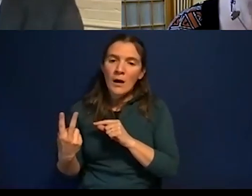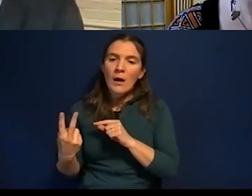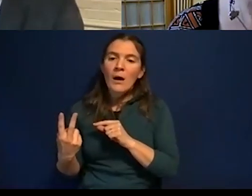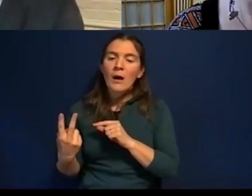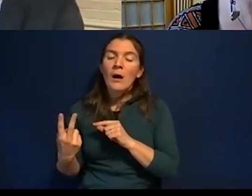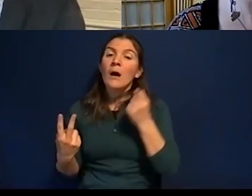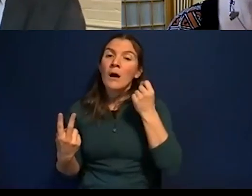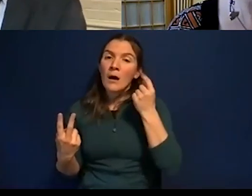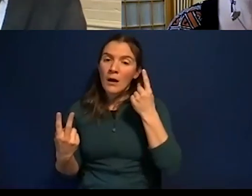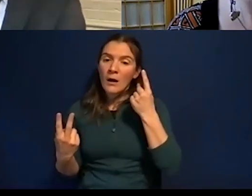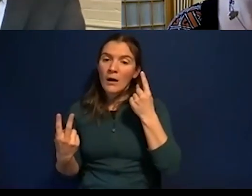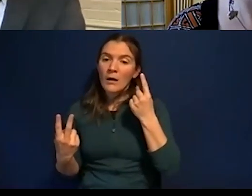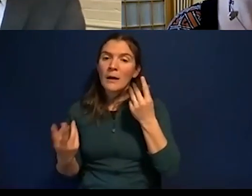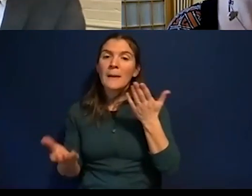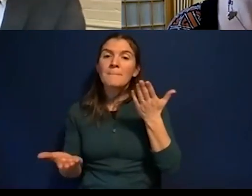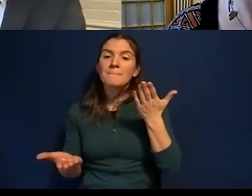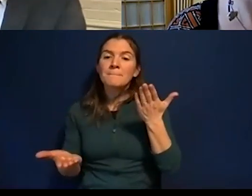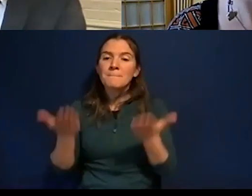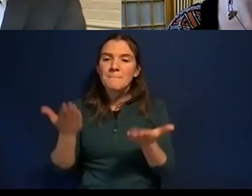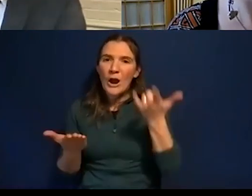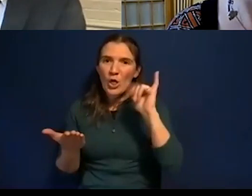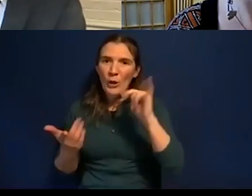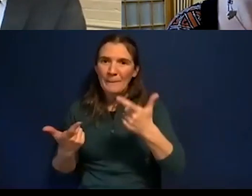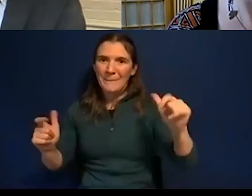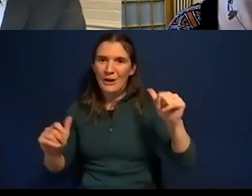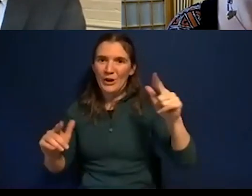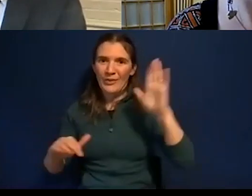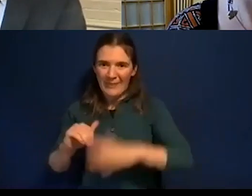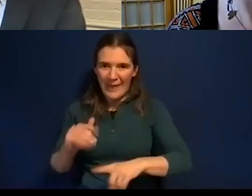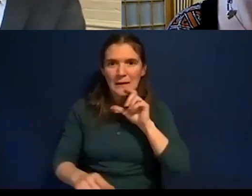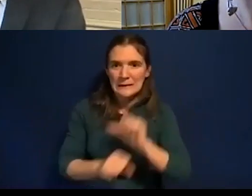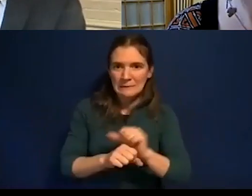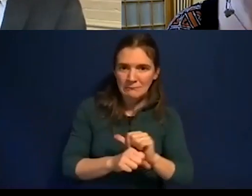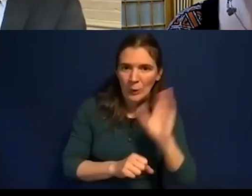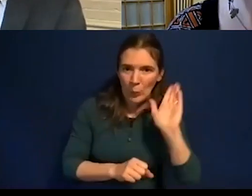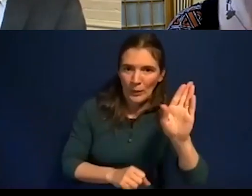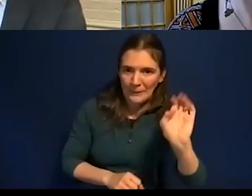installation appear to be probably bigger than it actually will be.